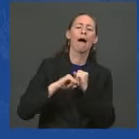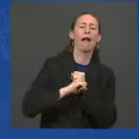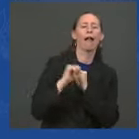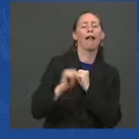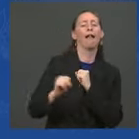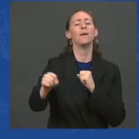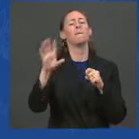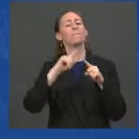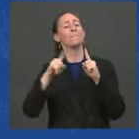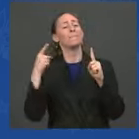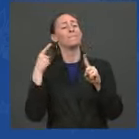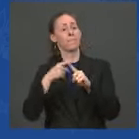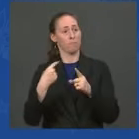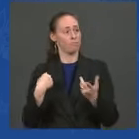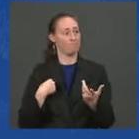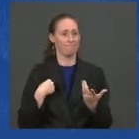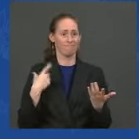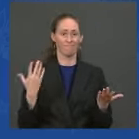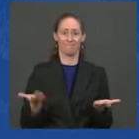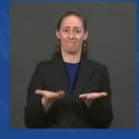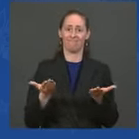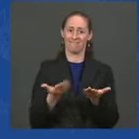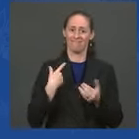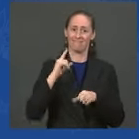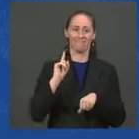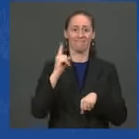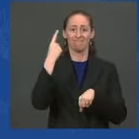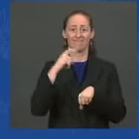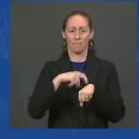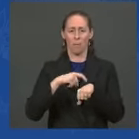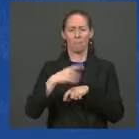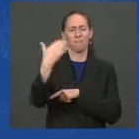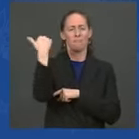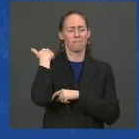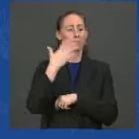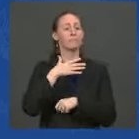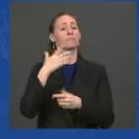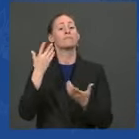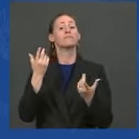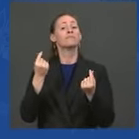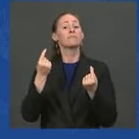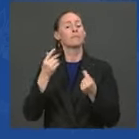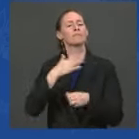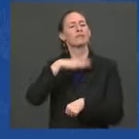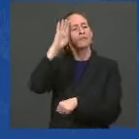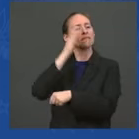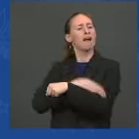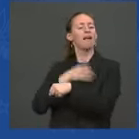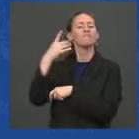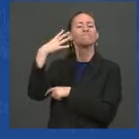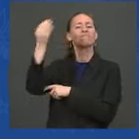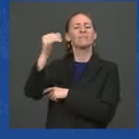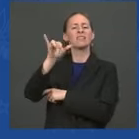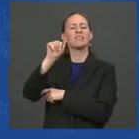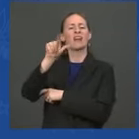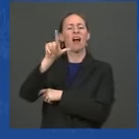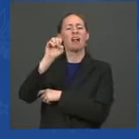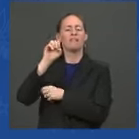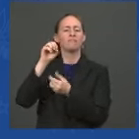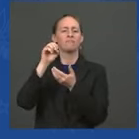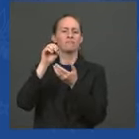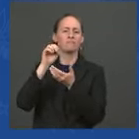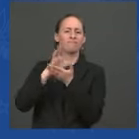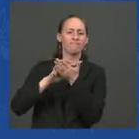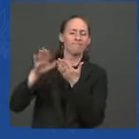way, my son was going to Yale Law School, and her mother was a